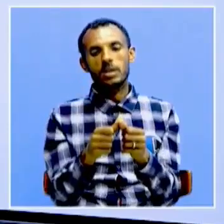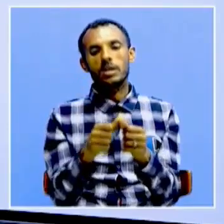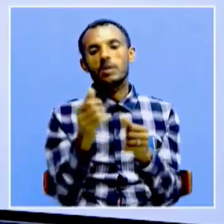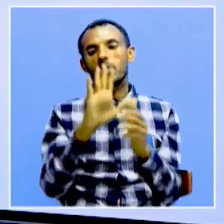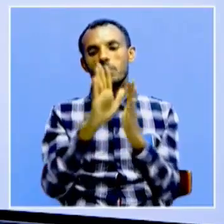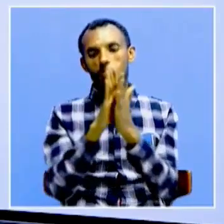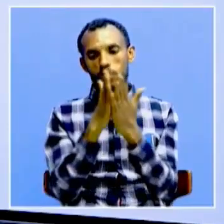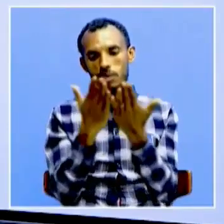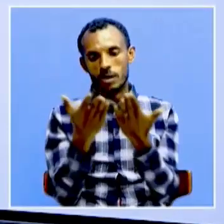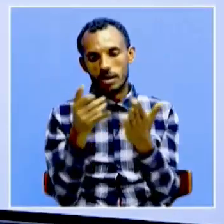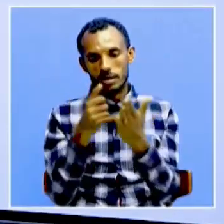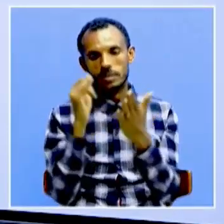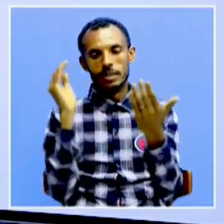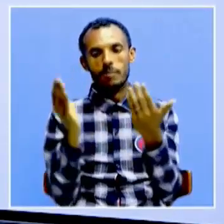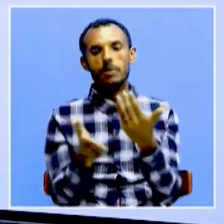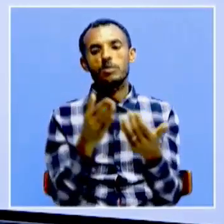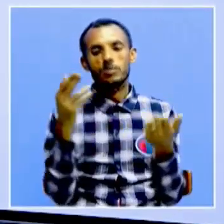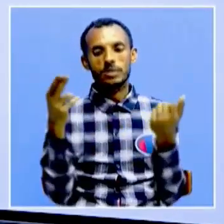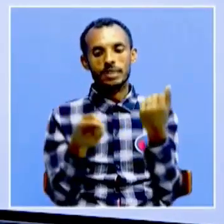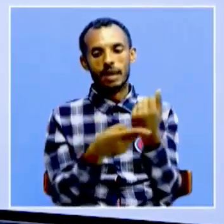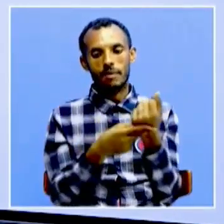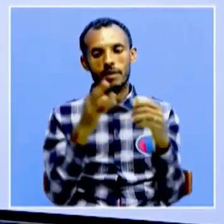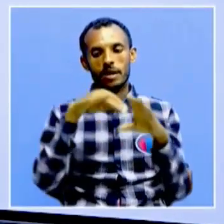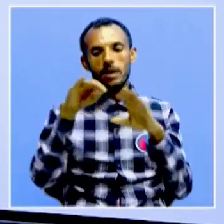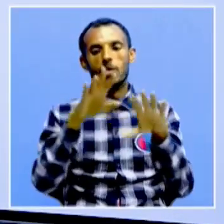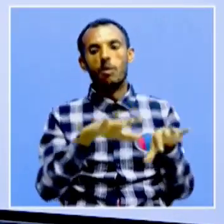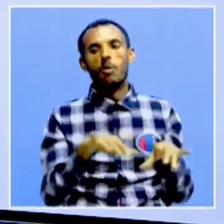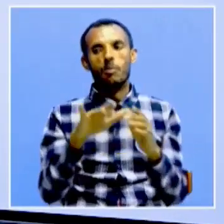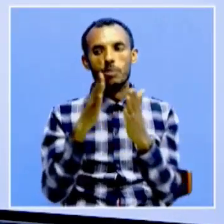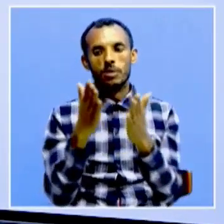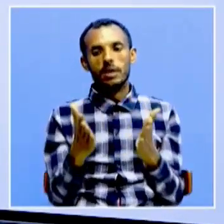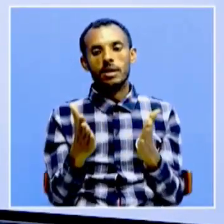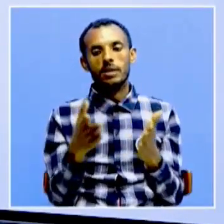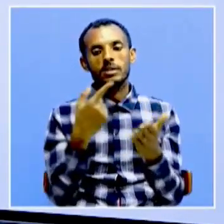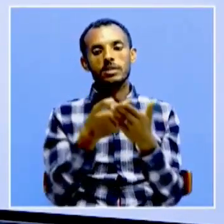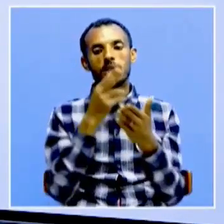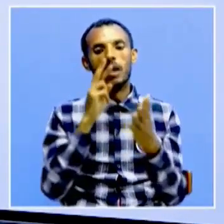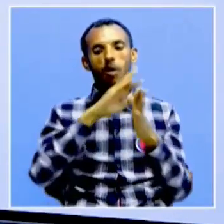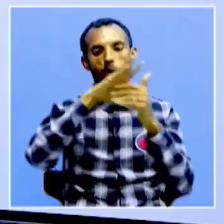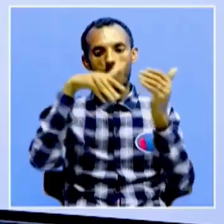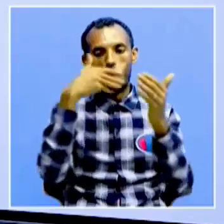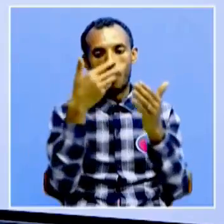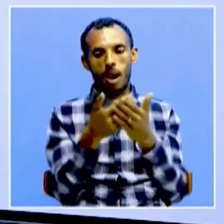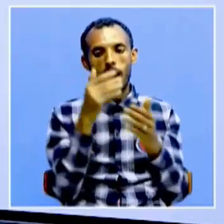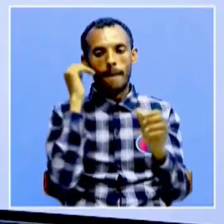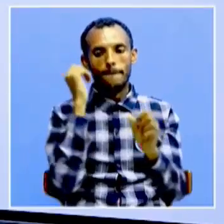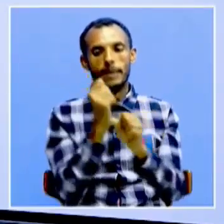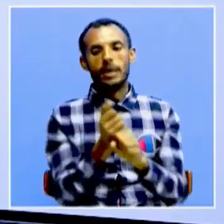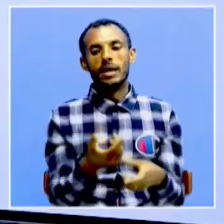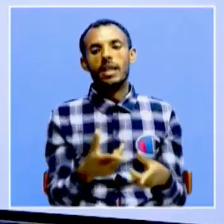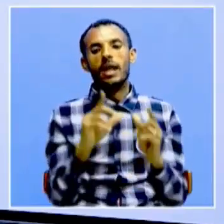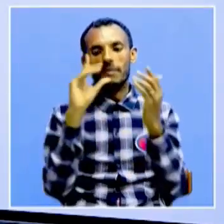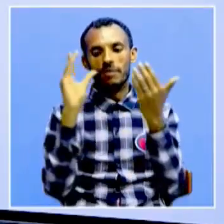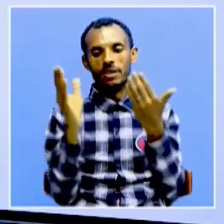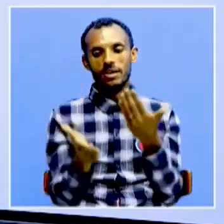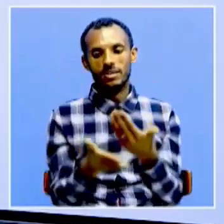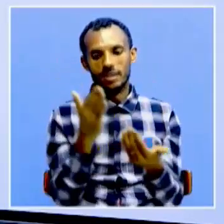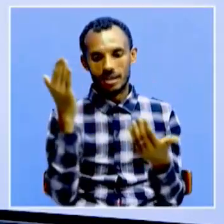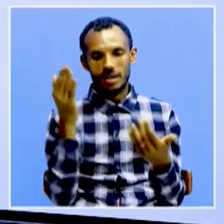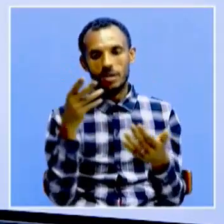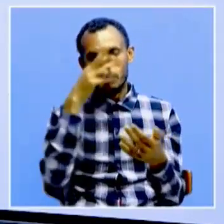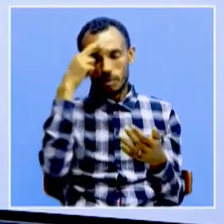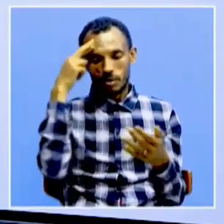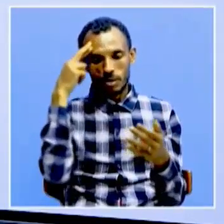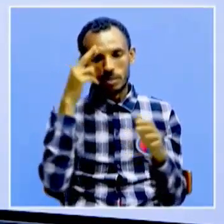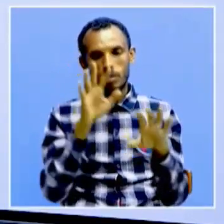book, it is simple to save them in computers. These are all what? Making your life easier. So,